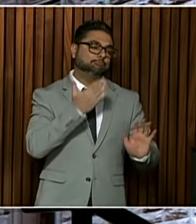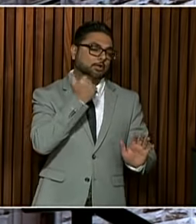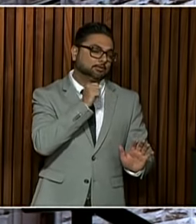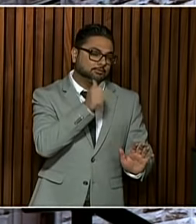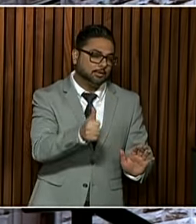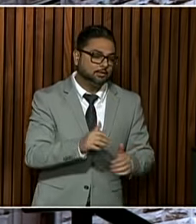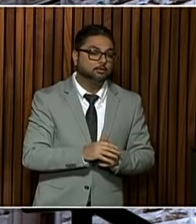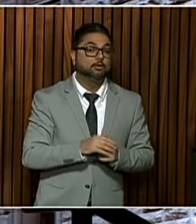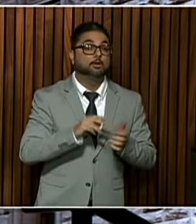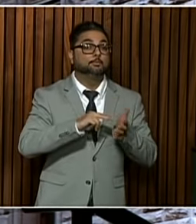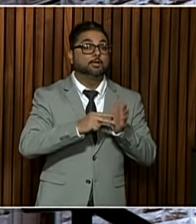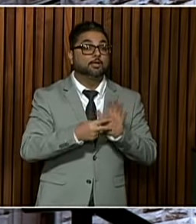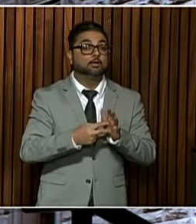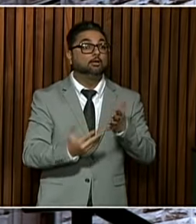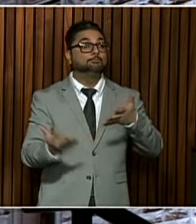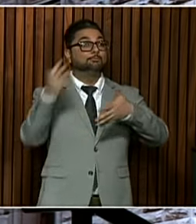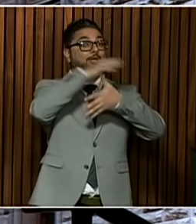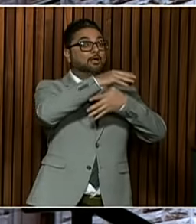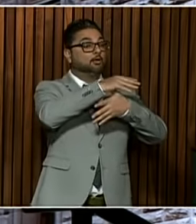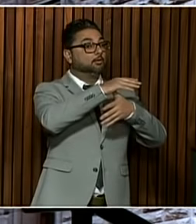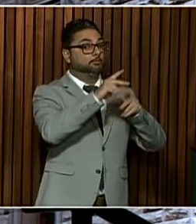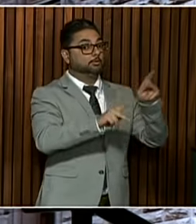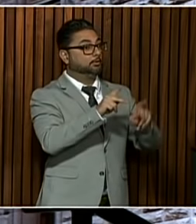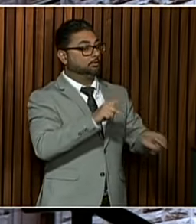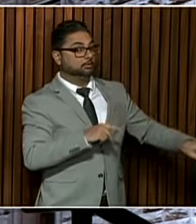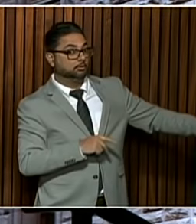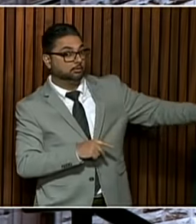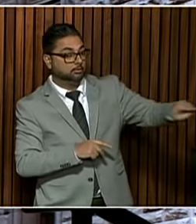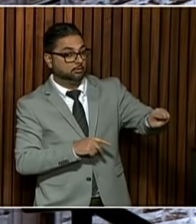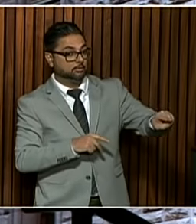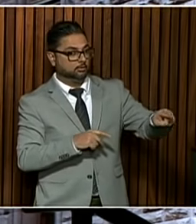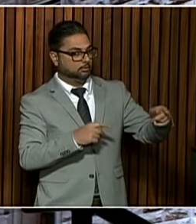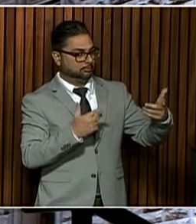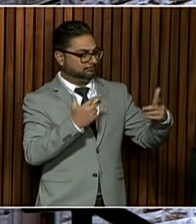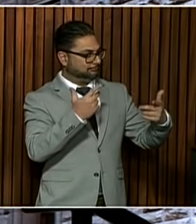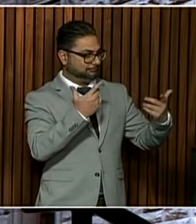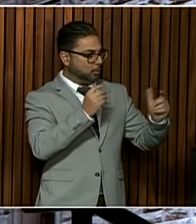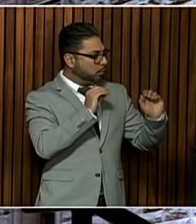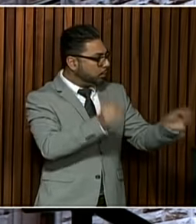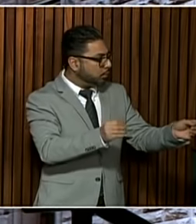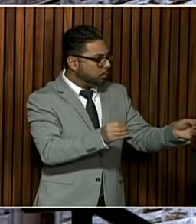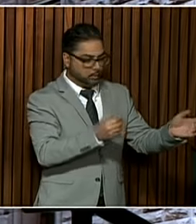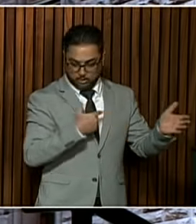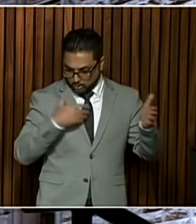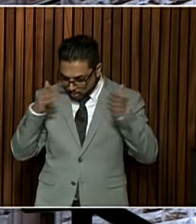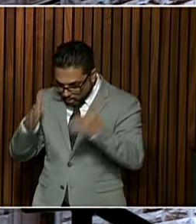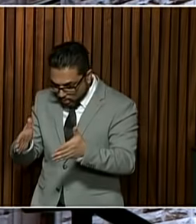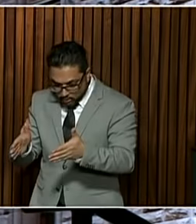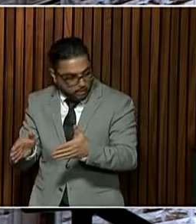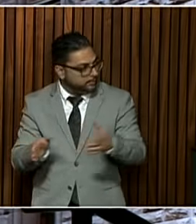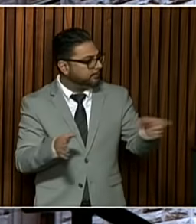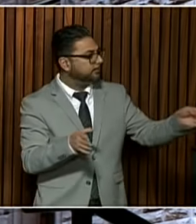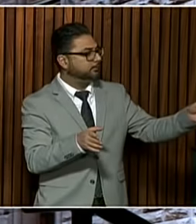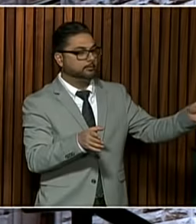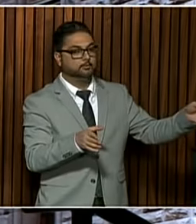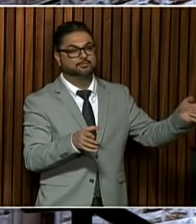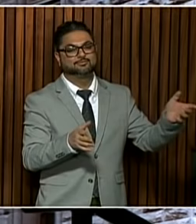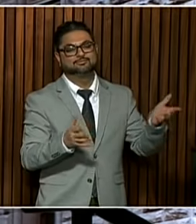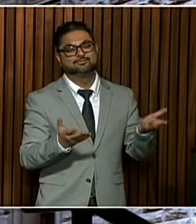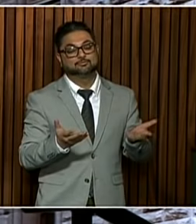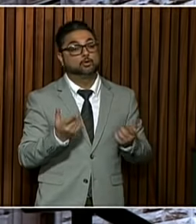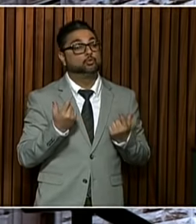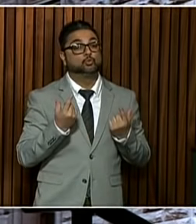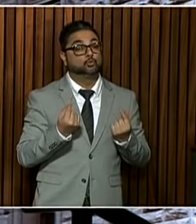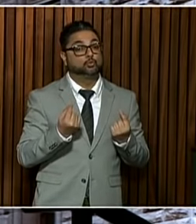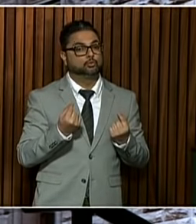not get seen. Right now, we decide that cases in a long-term care facility that we suspect there's an outbreak is a